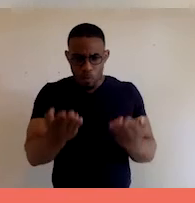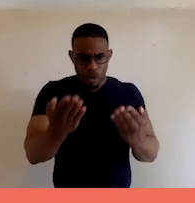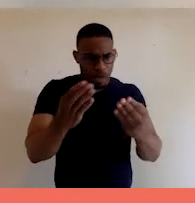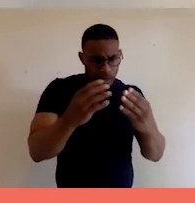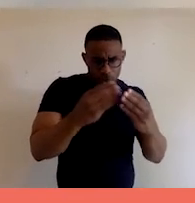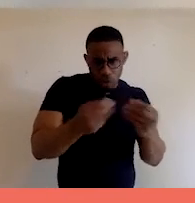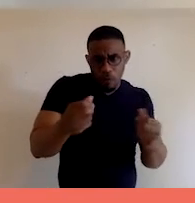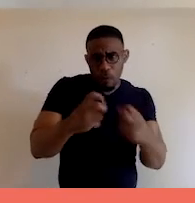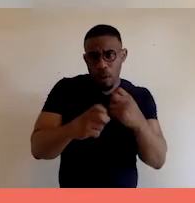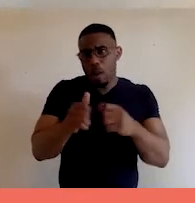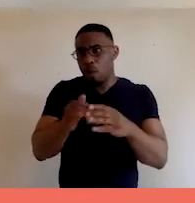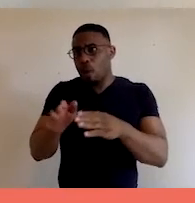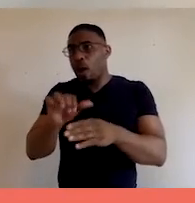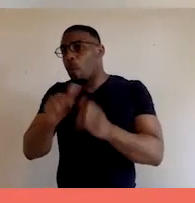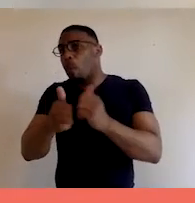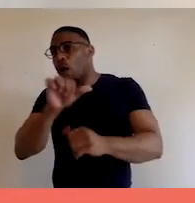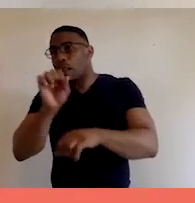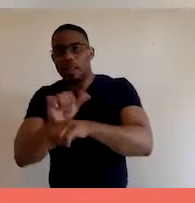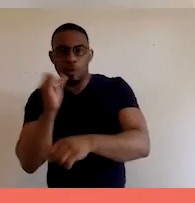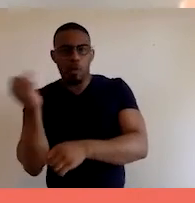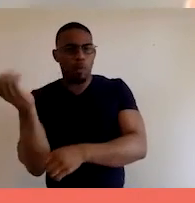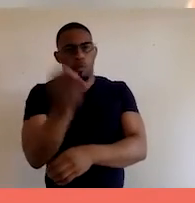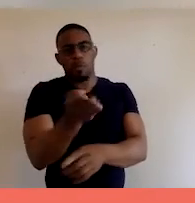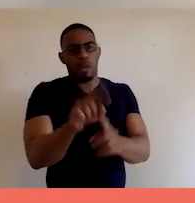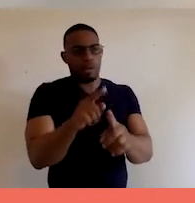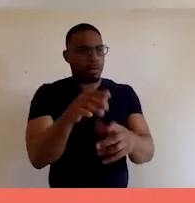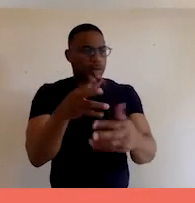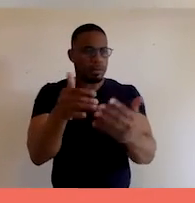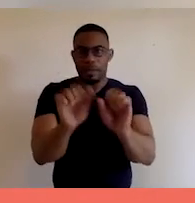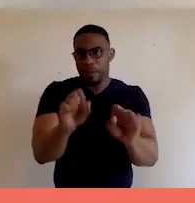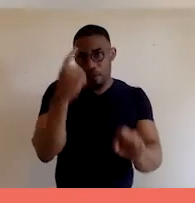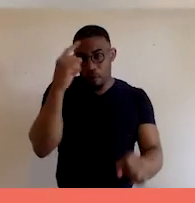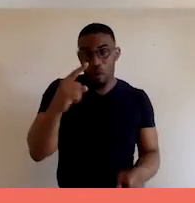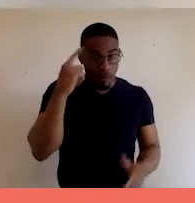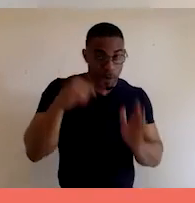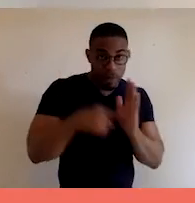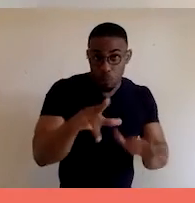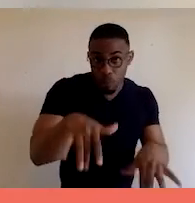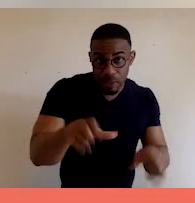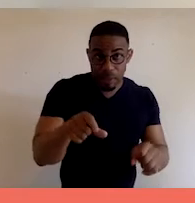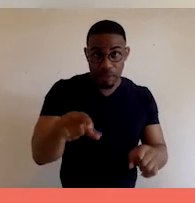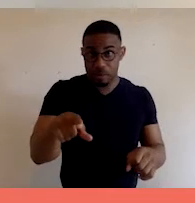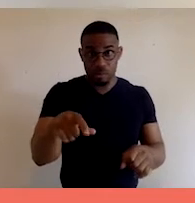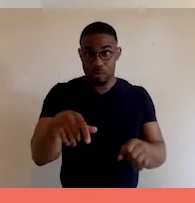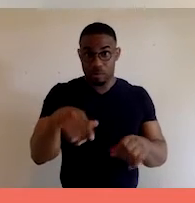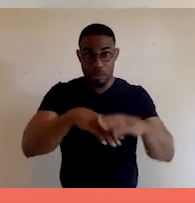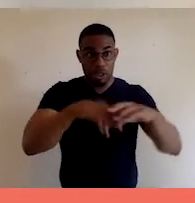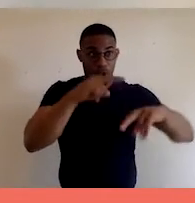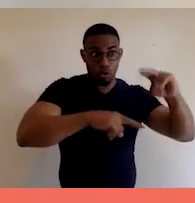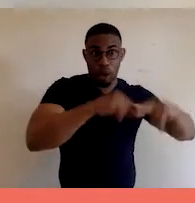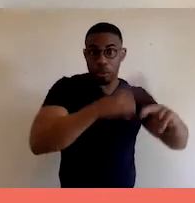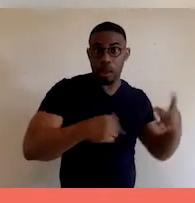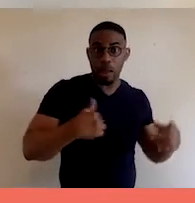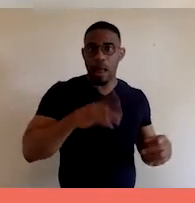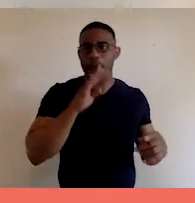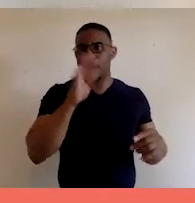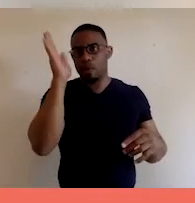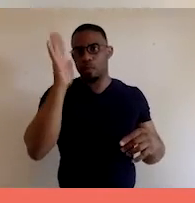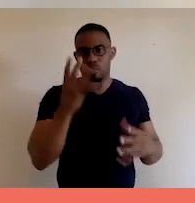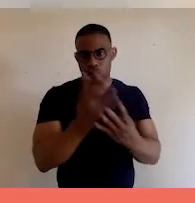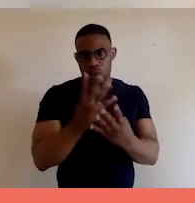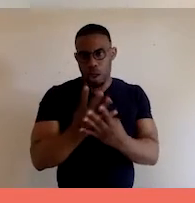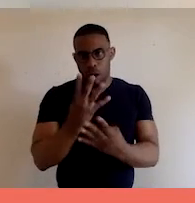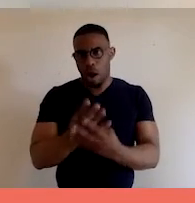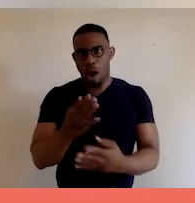most other jobs do not bring you those abilities for. For example, you could take this into construction. I speak at prisons quite